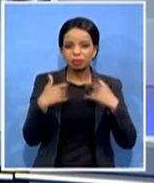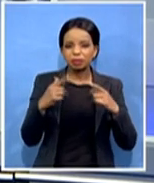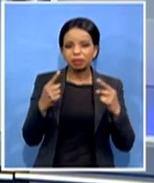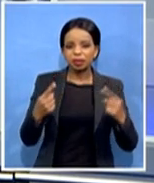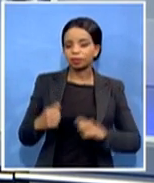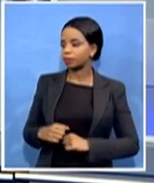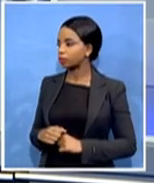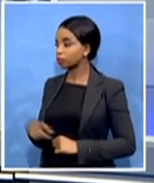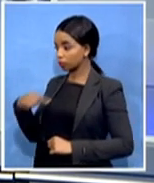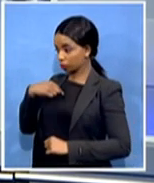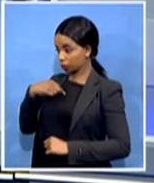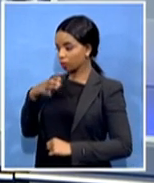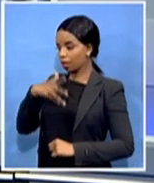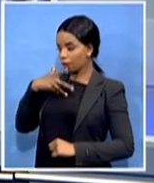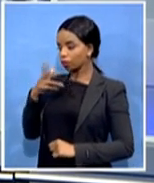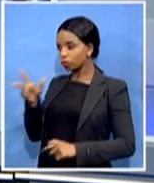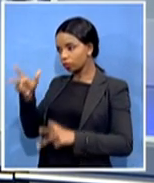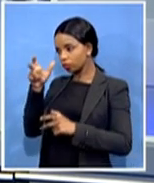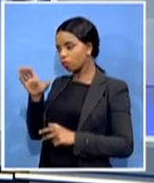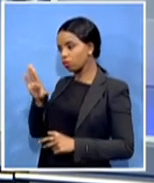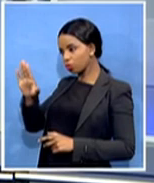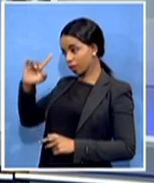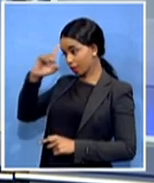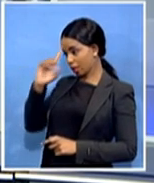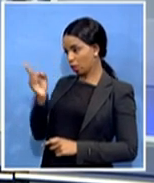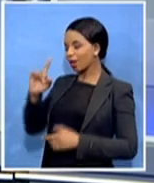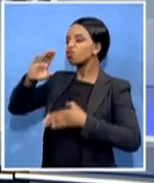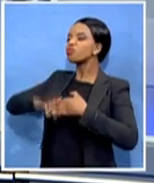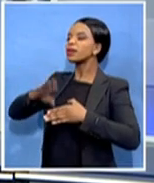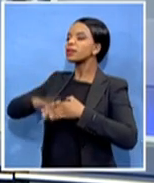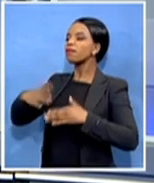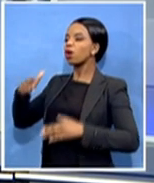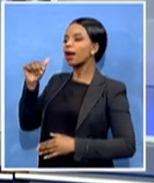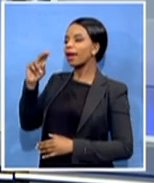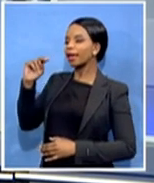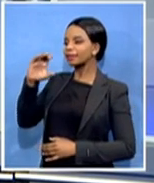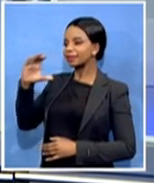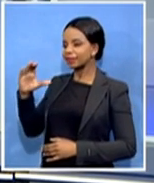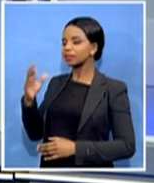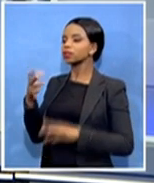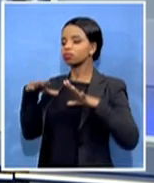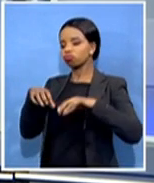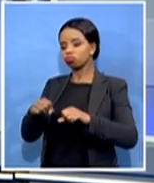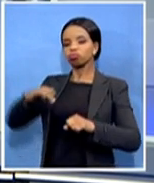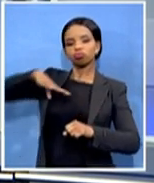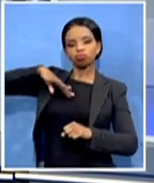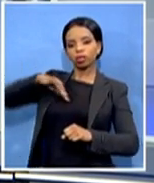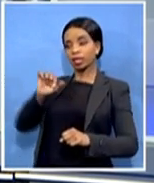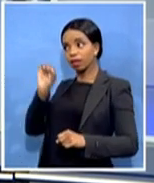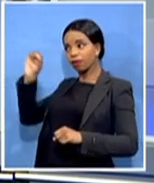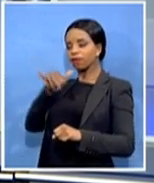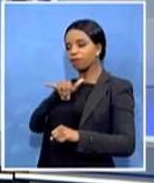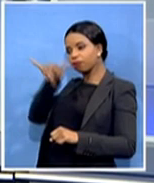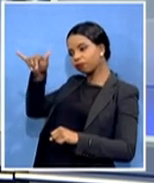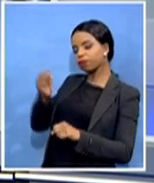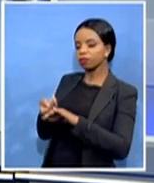the reasoning and the logic behind the ANC delegation getting on that state plane in the first place.